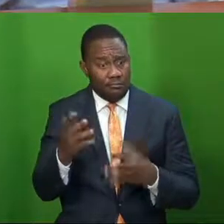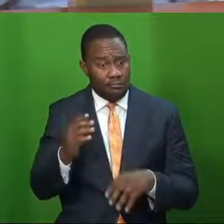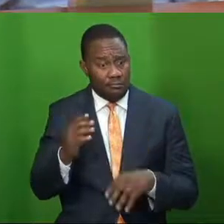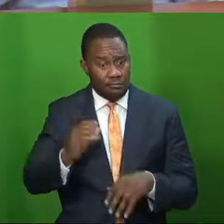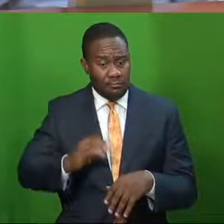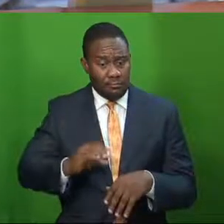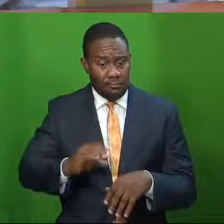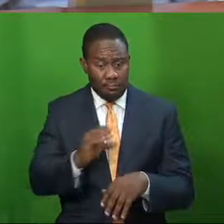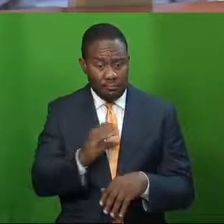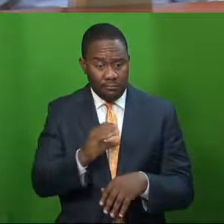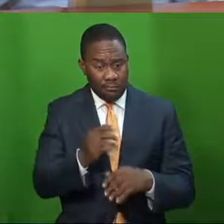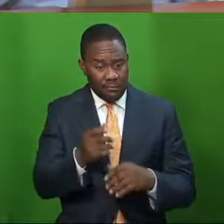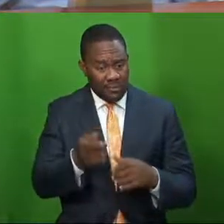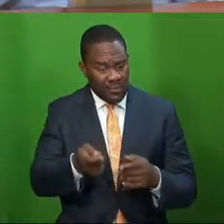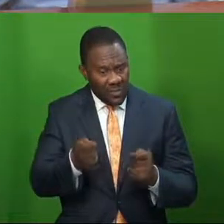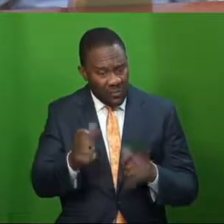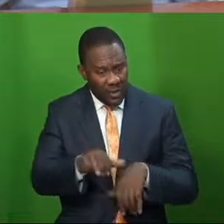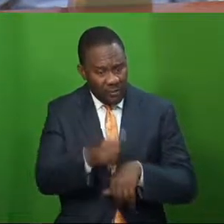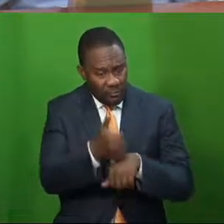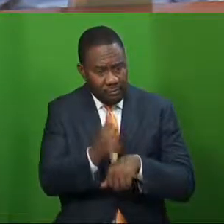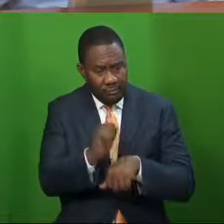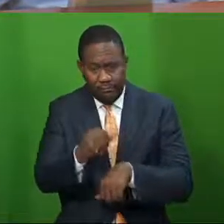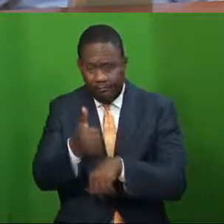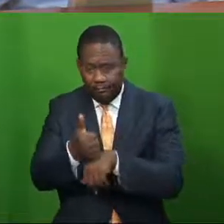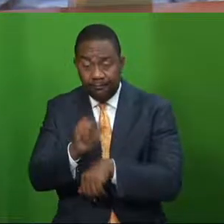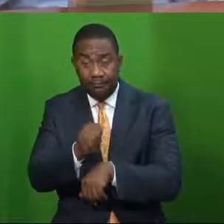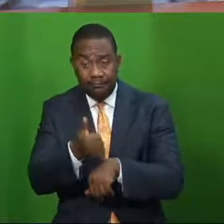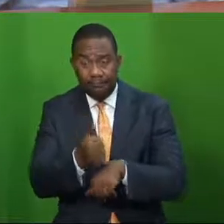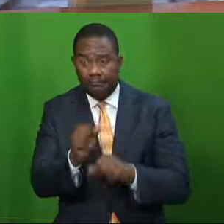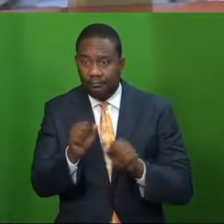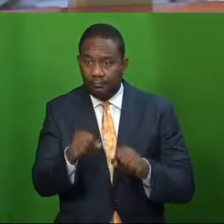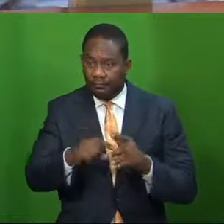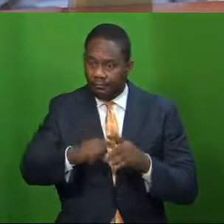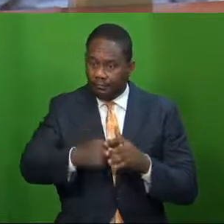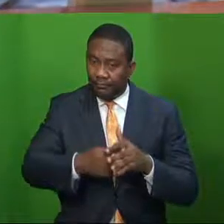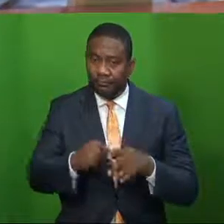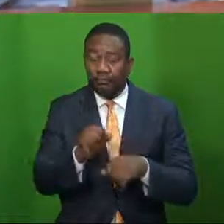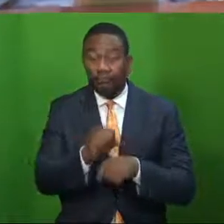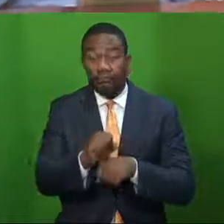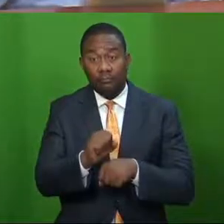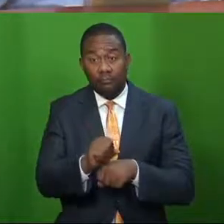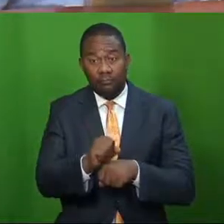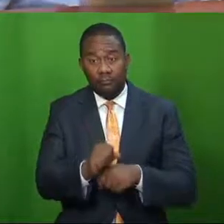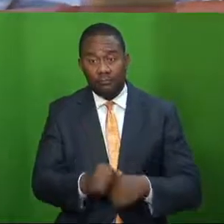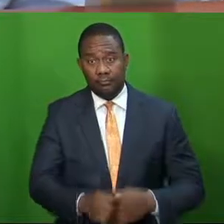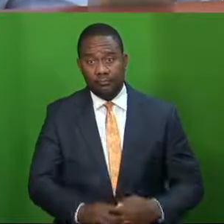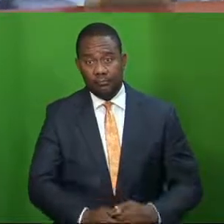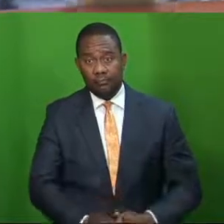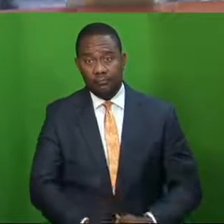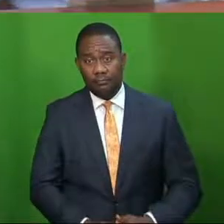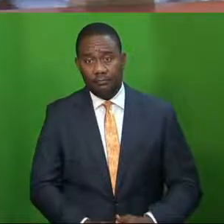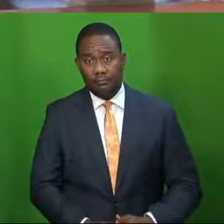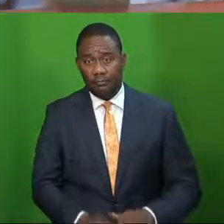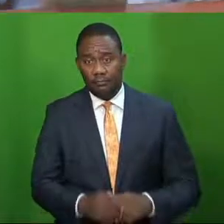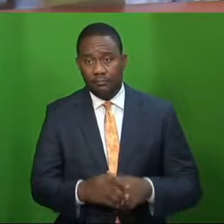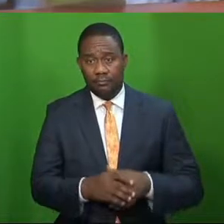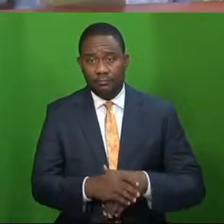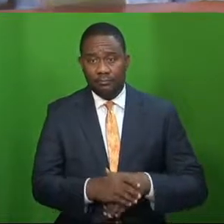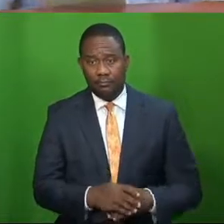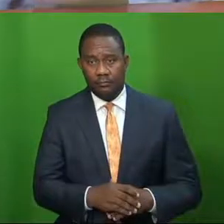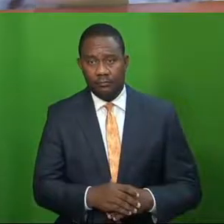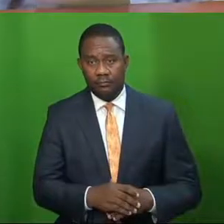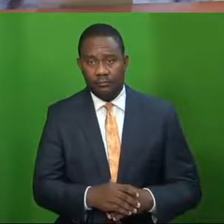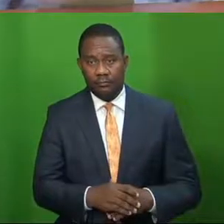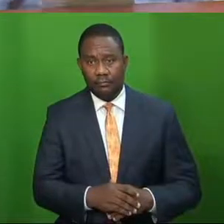that we can begin work in earnest in the committees. So,